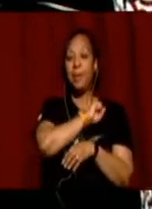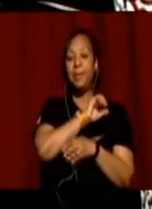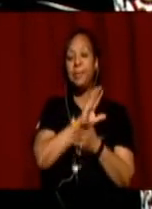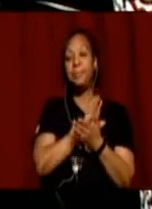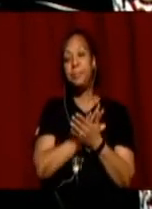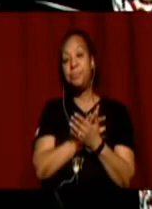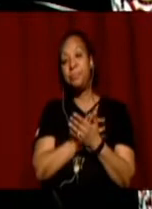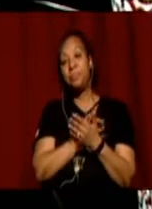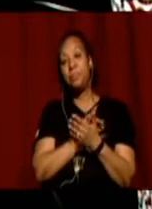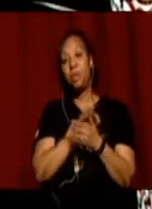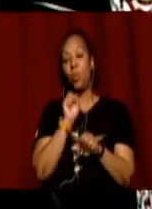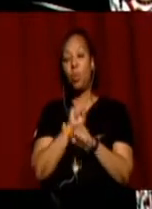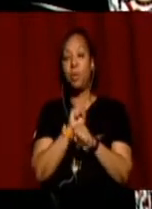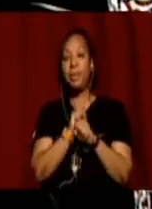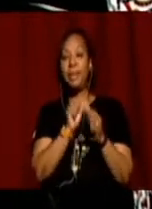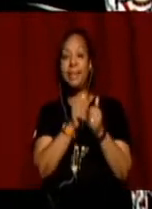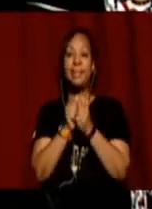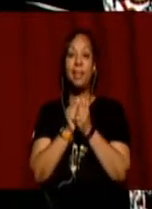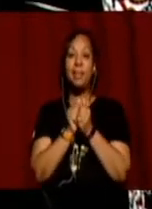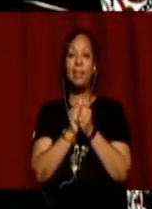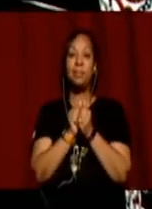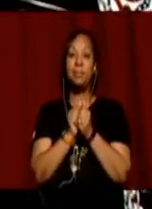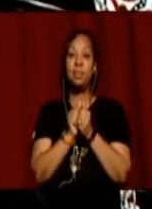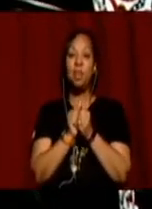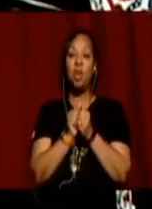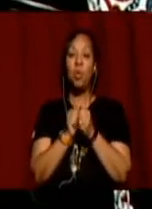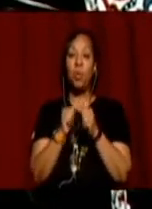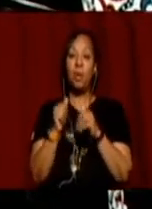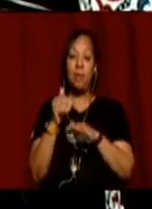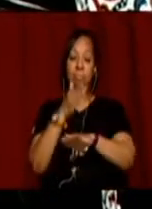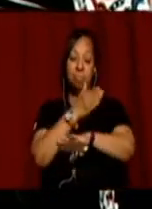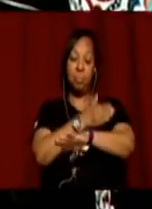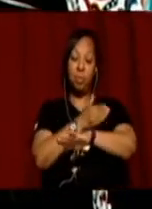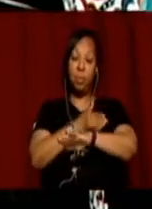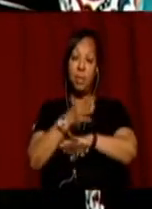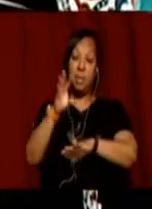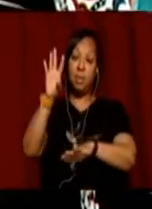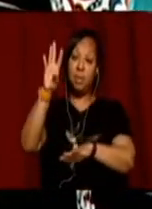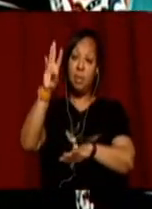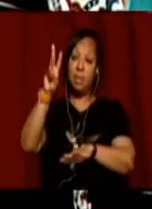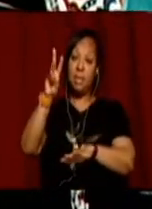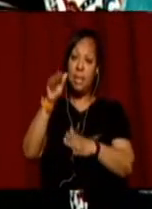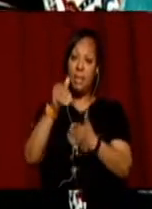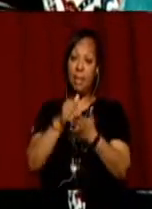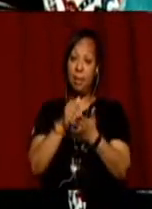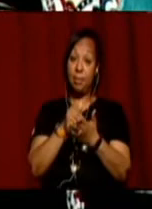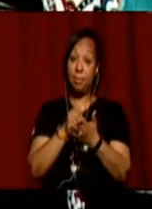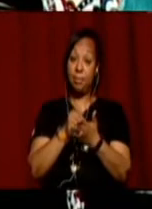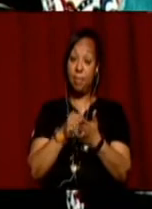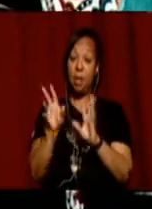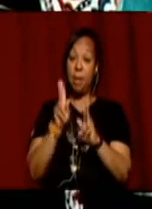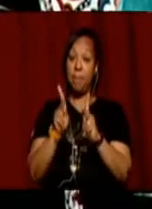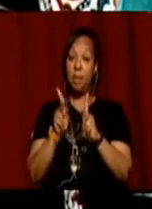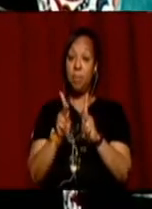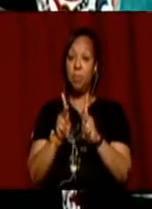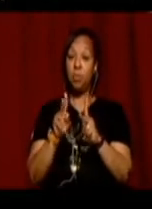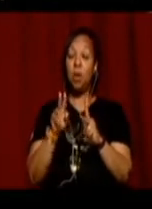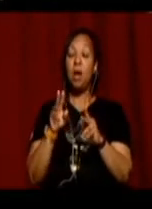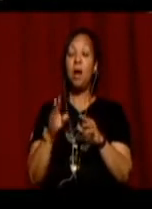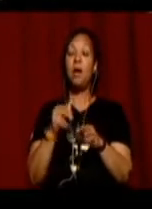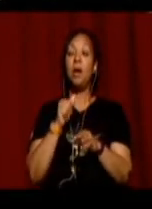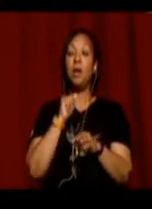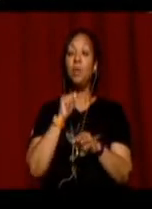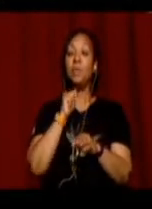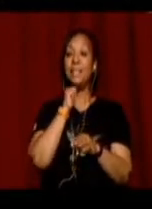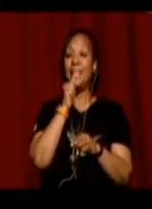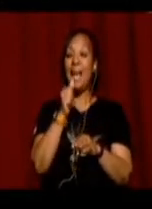court, working together, we'd gotten the jail population down to about 6,000. Again, people accused of nonviolent